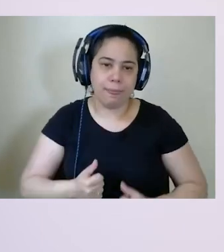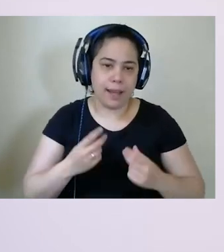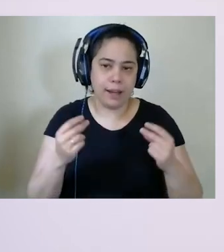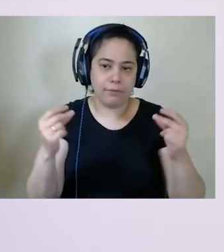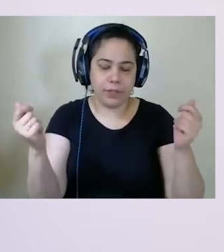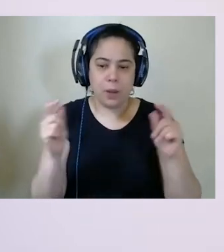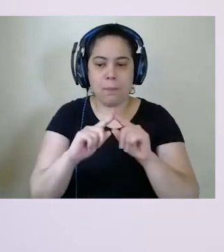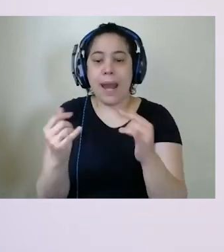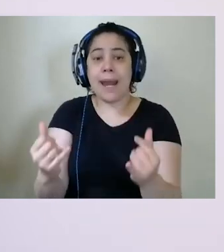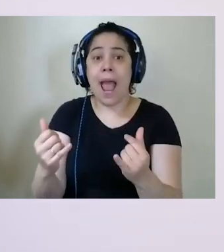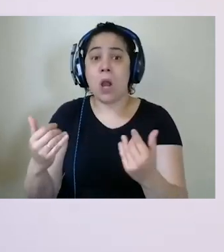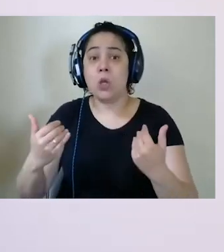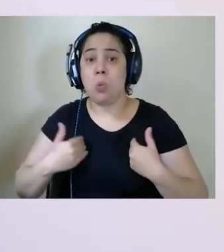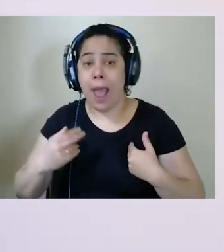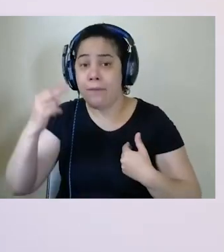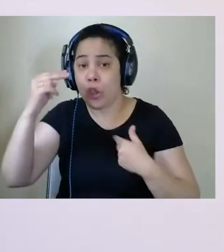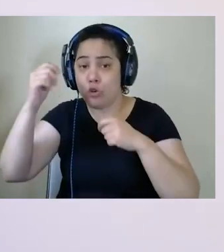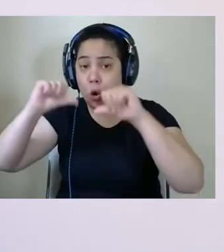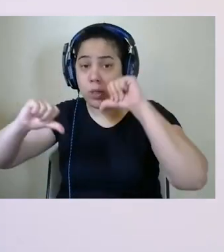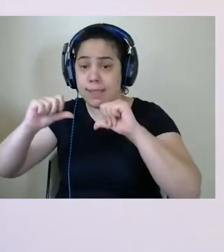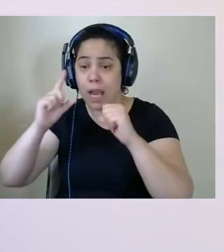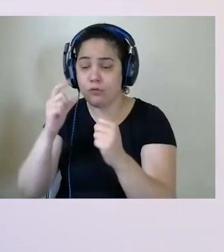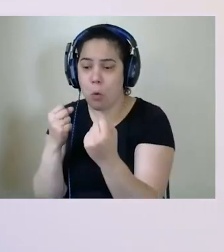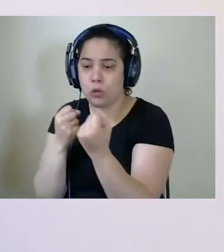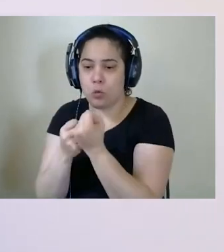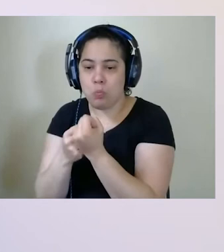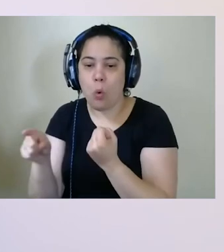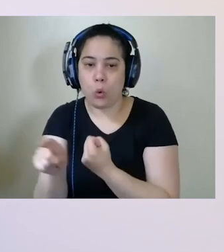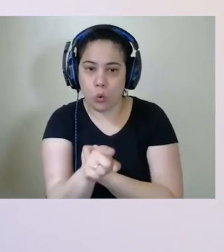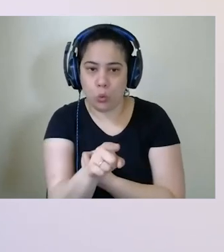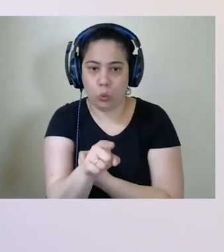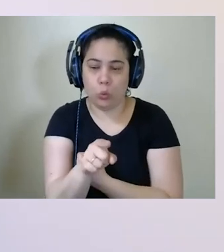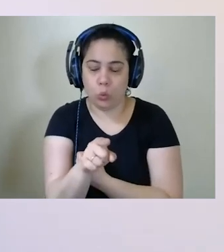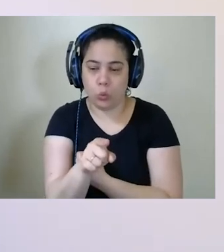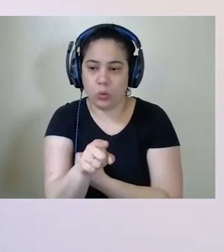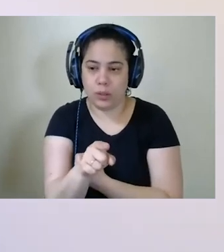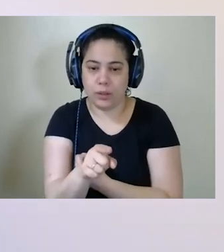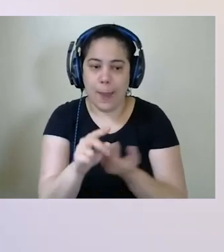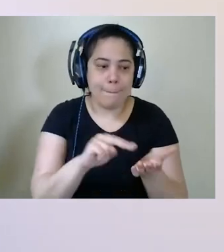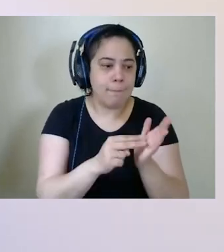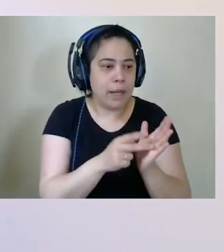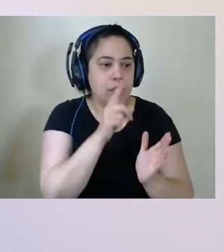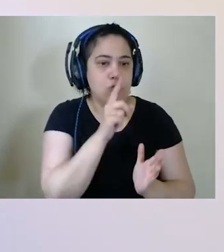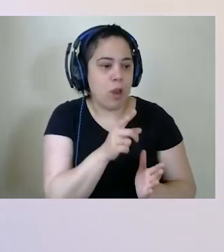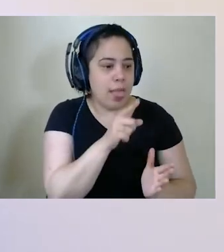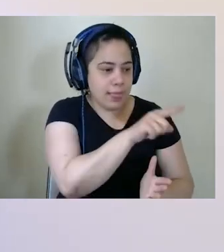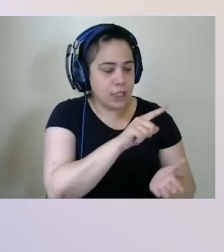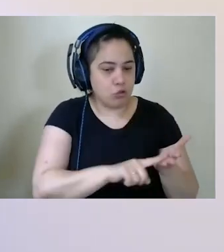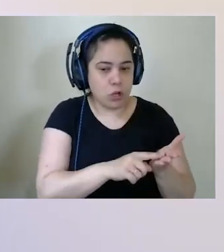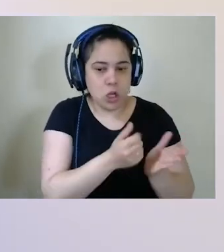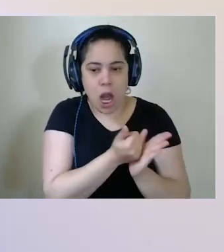have the neuroscience that backs you up. And particularly those of you who want to share this with others, who want to